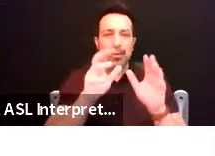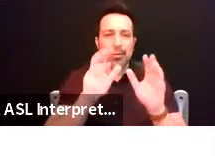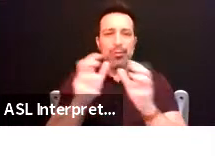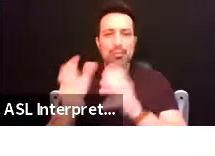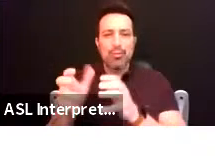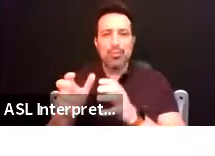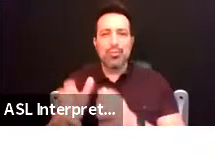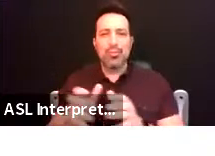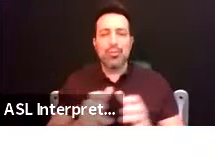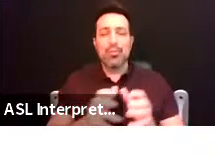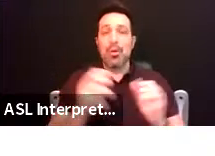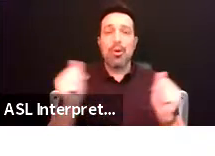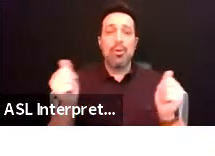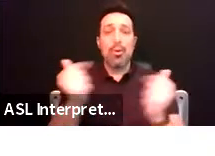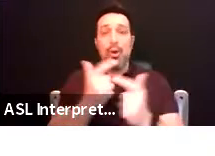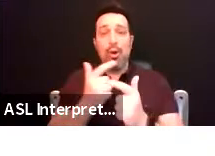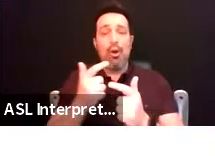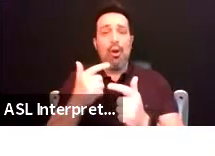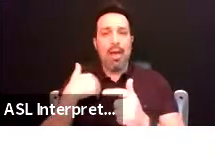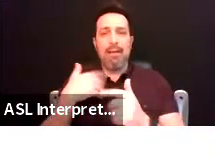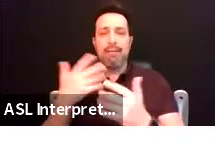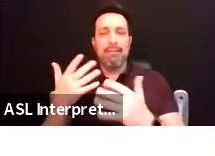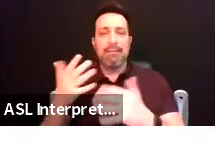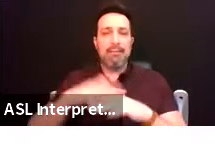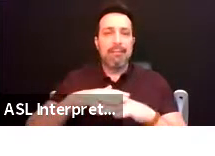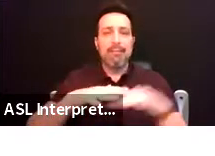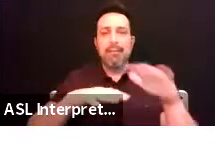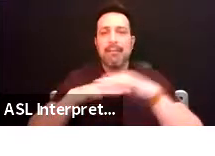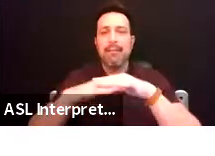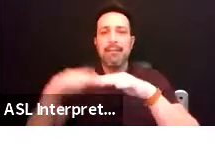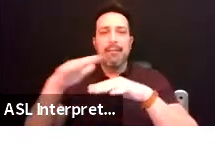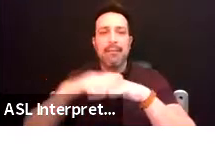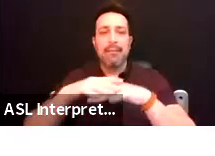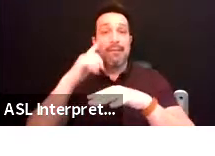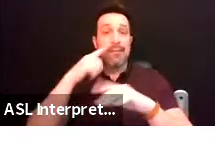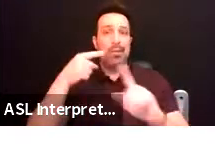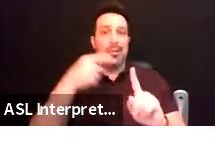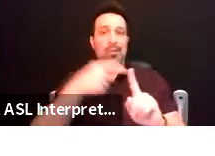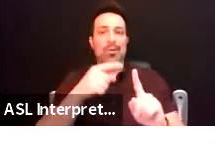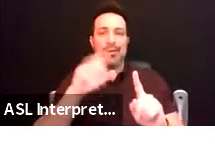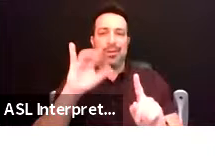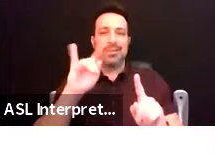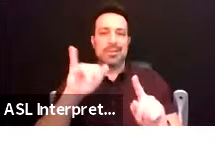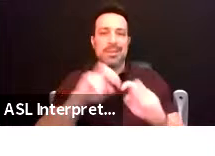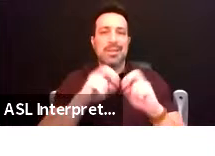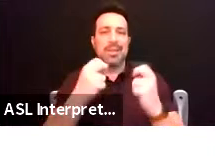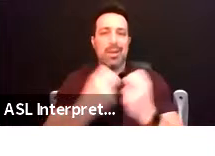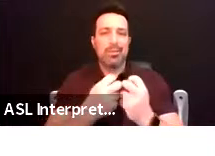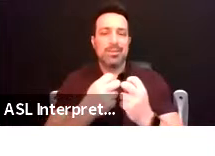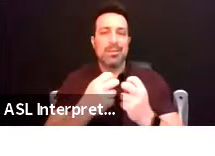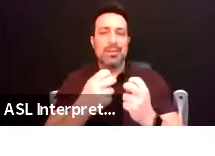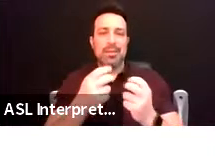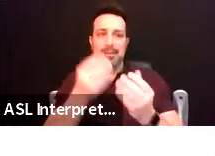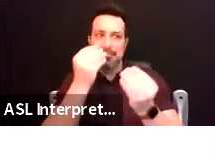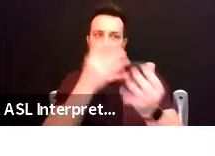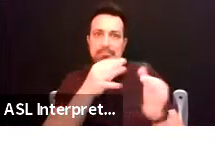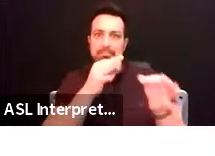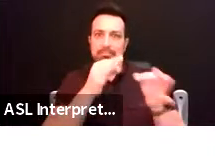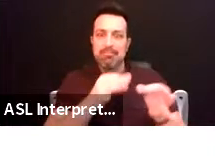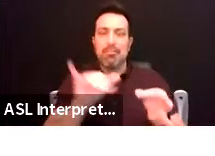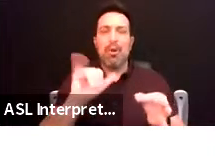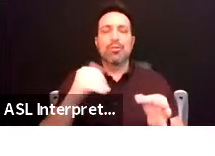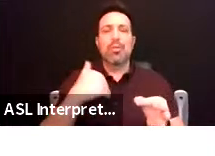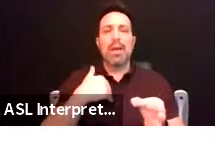all have an intersection and input into city council direction. There also are city manager advisory